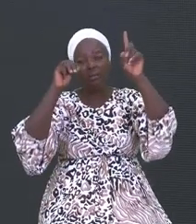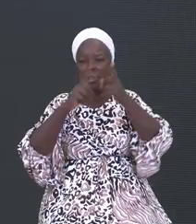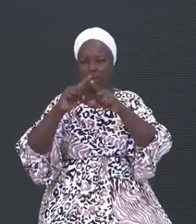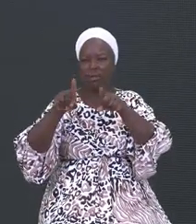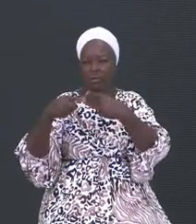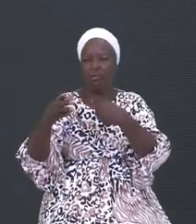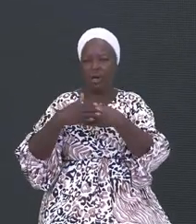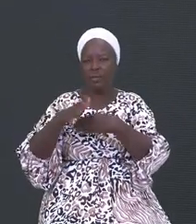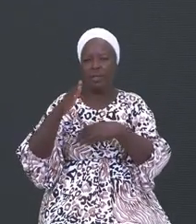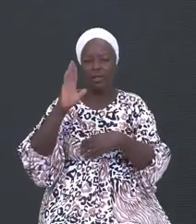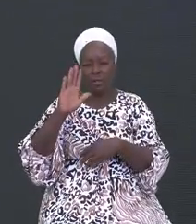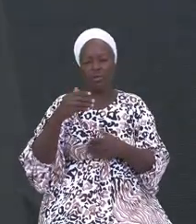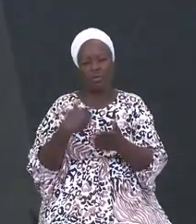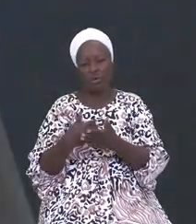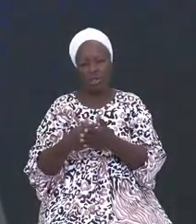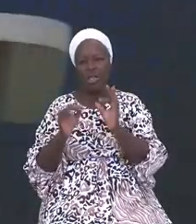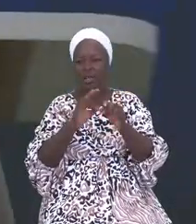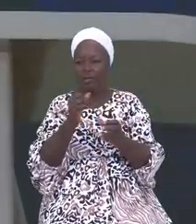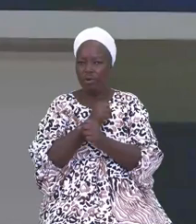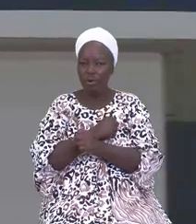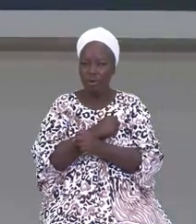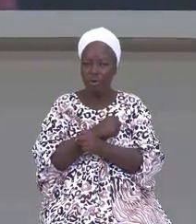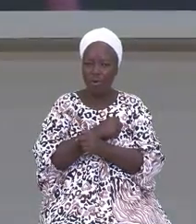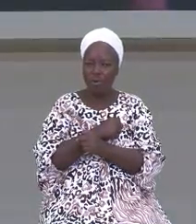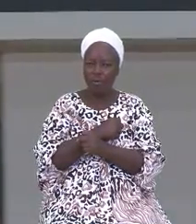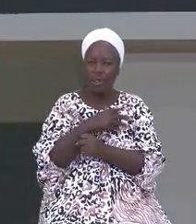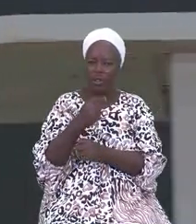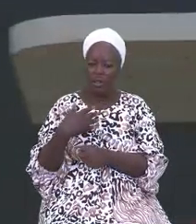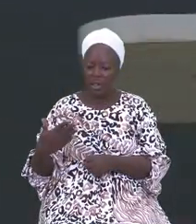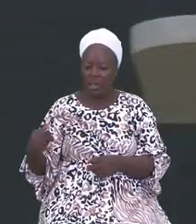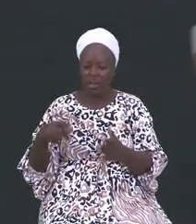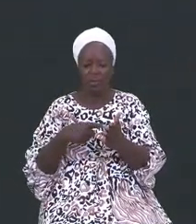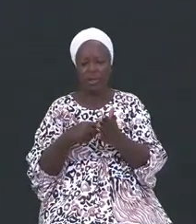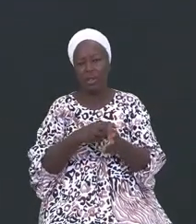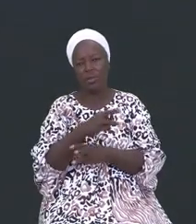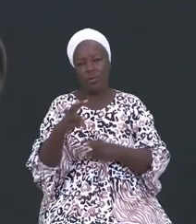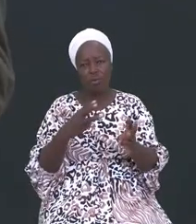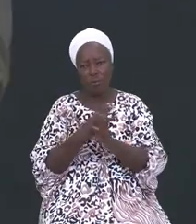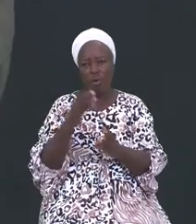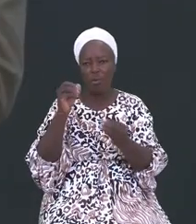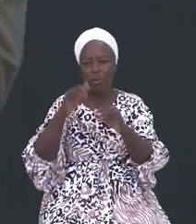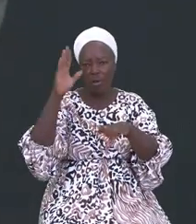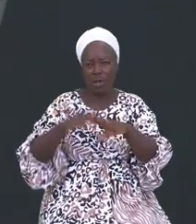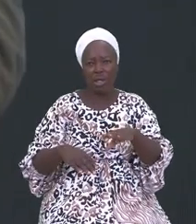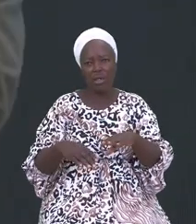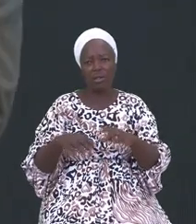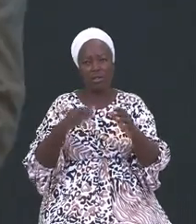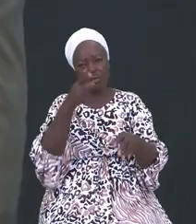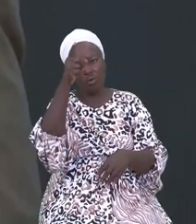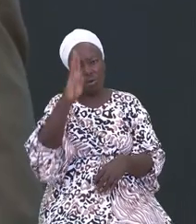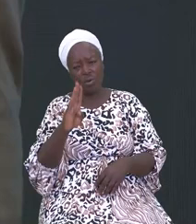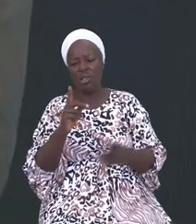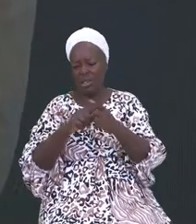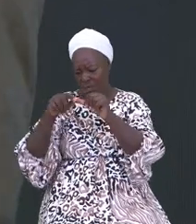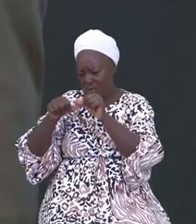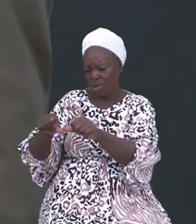money. If you love the things of this world more than him, all right, go